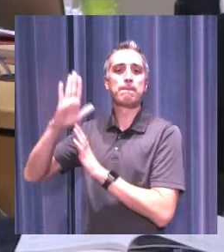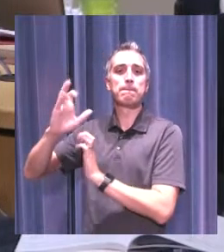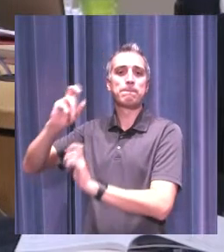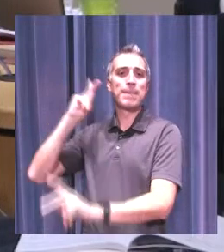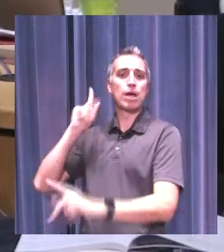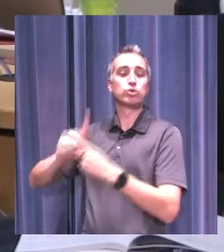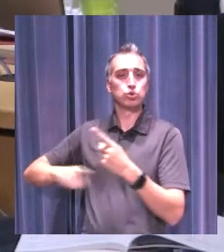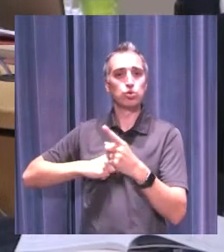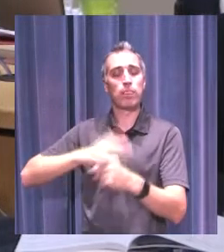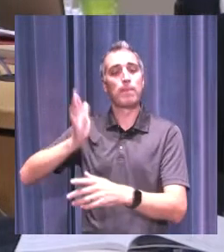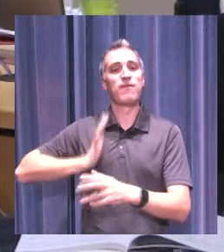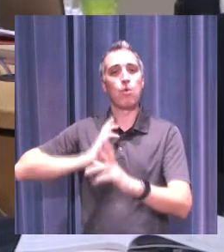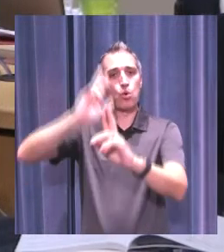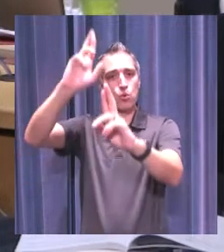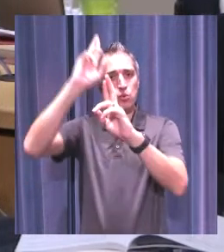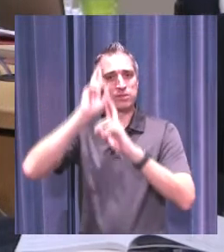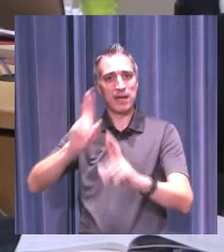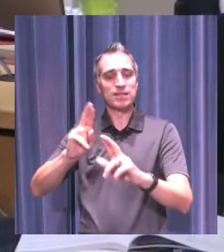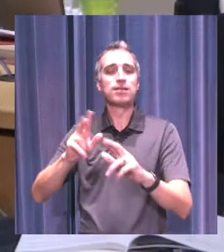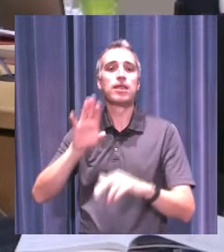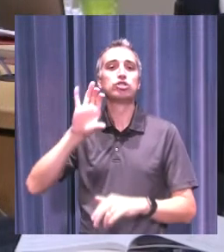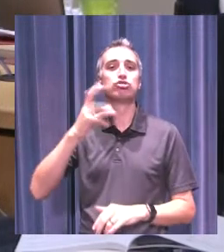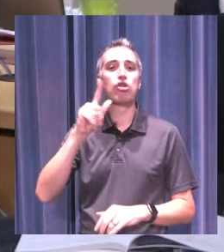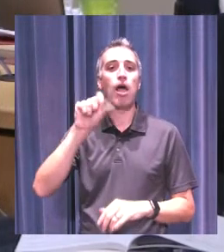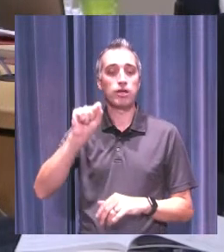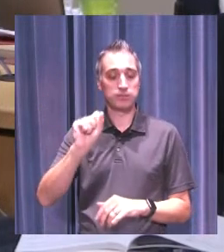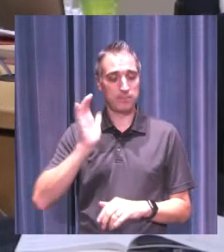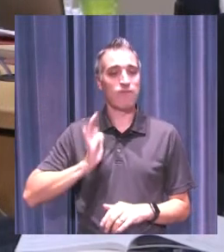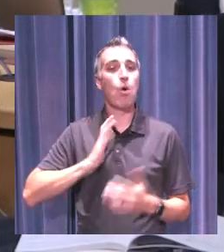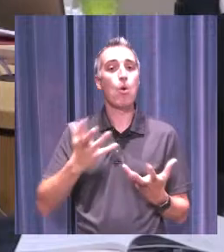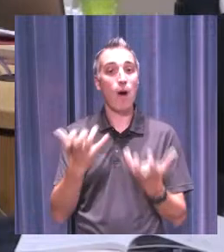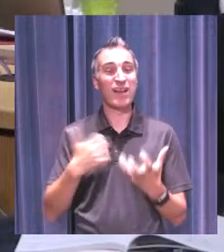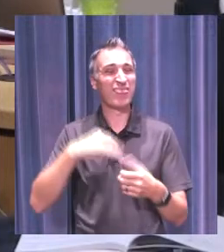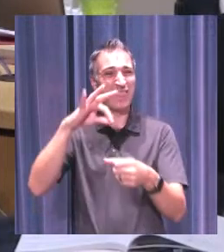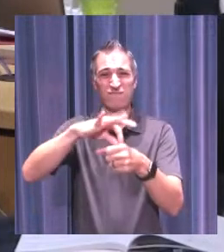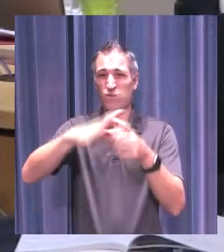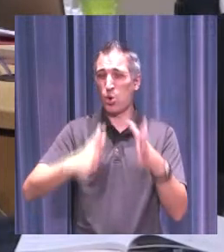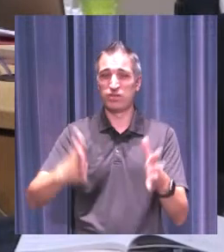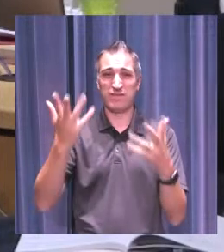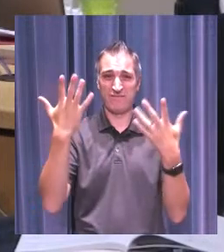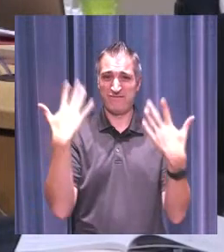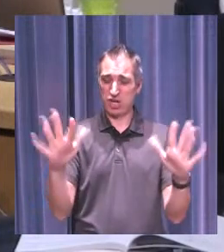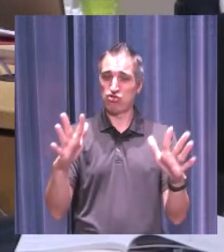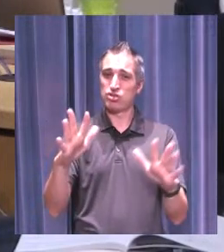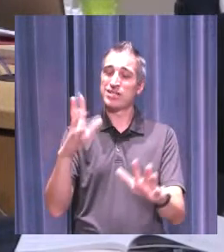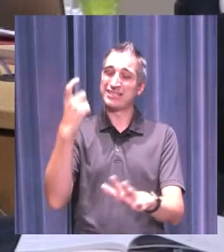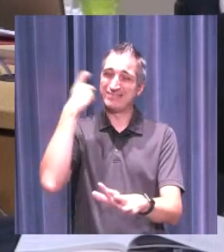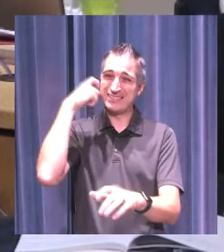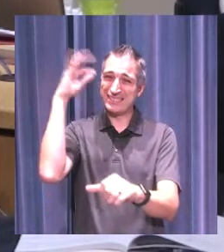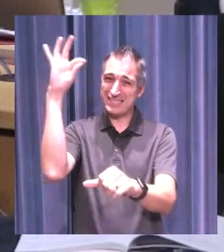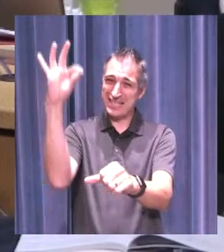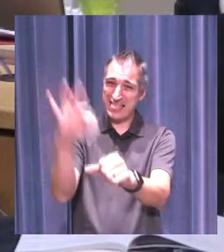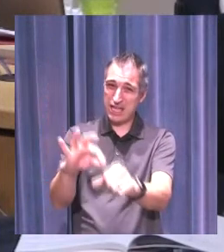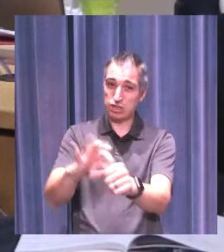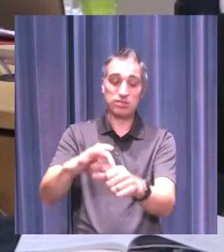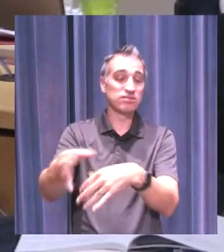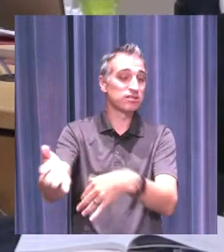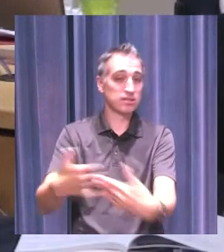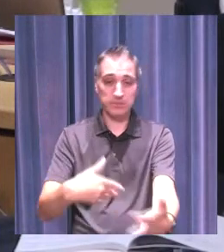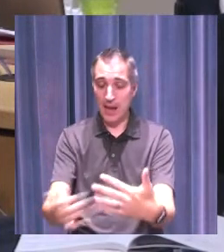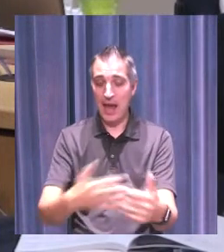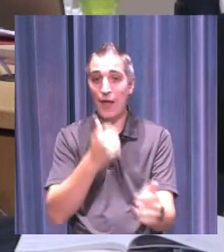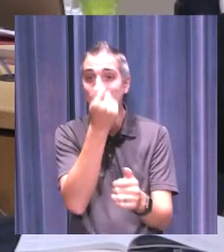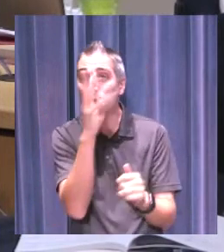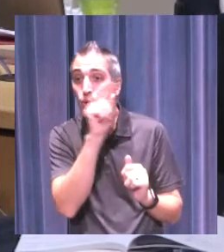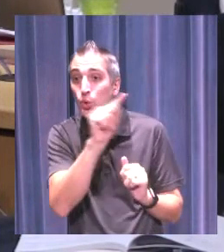prestigious institution Charles once wanted. The voters have spoken loud and clear in the recent Mott elections, despite the voices of a